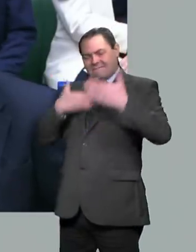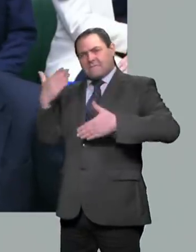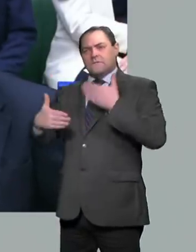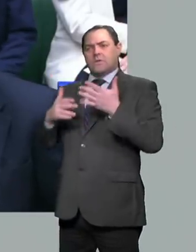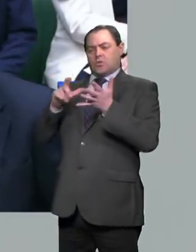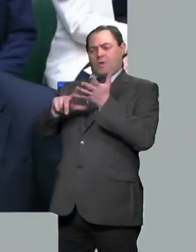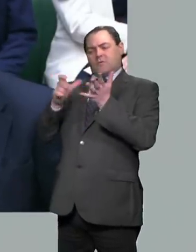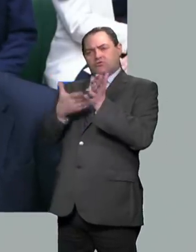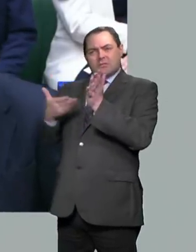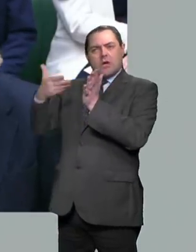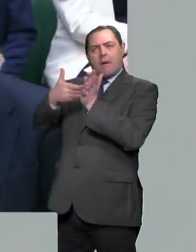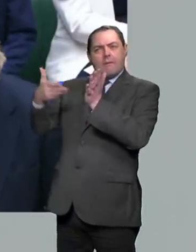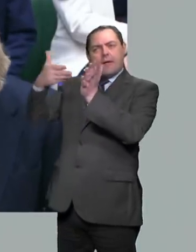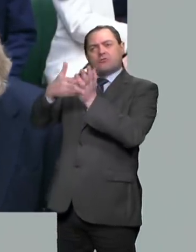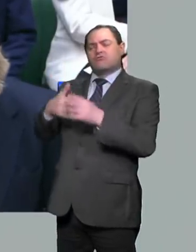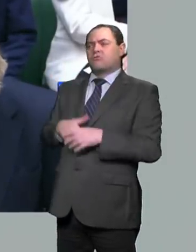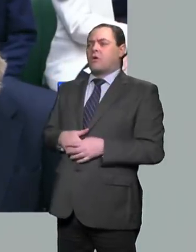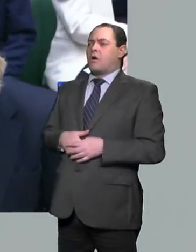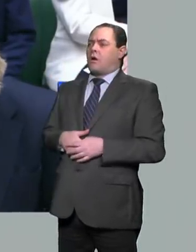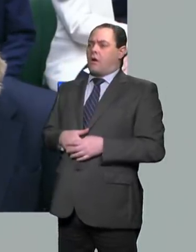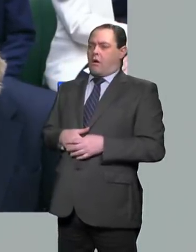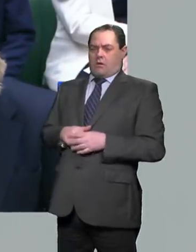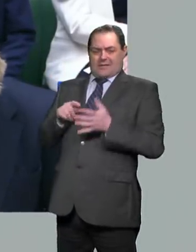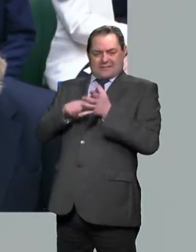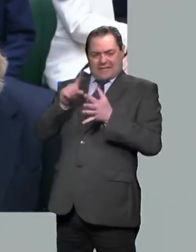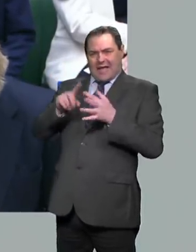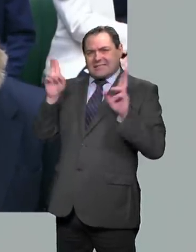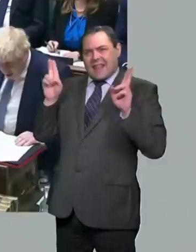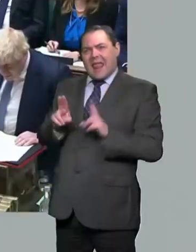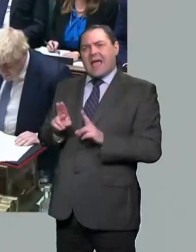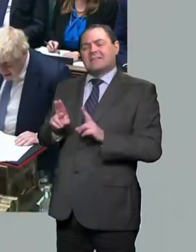universal credit payments, Mr. Speaker, by cutting the tax that people